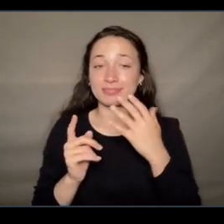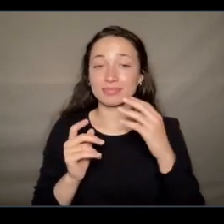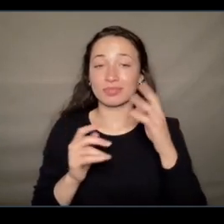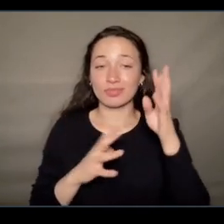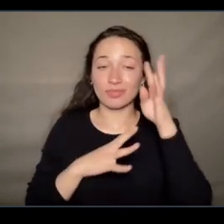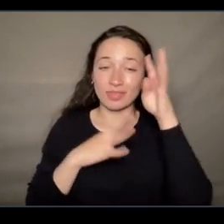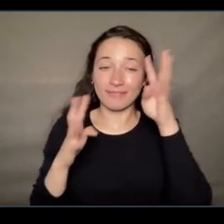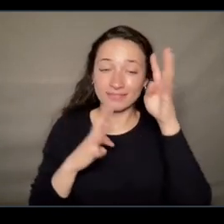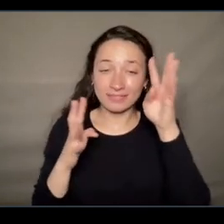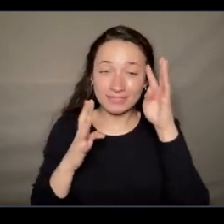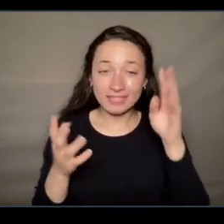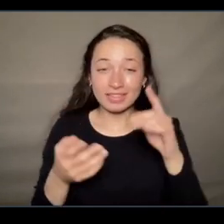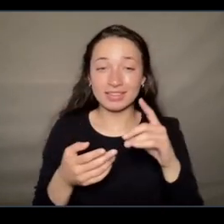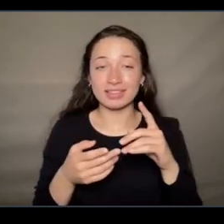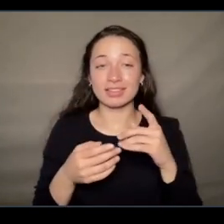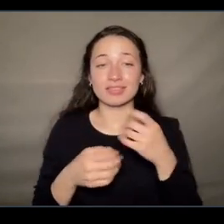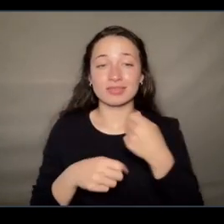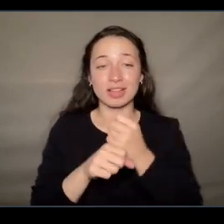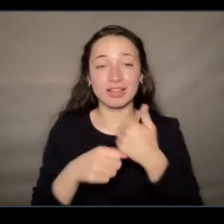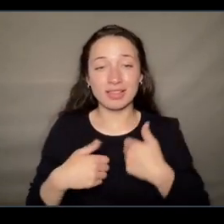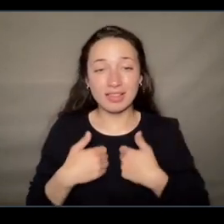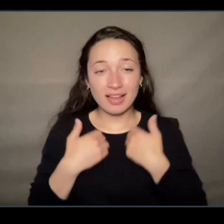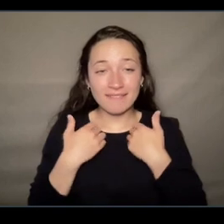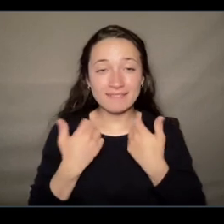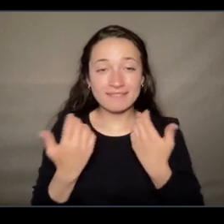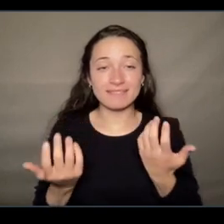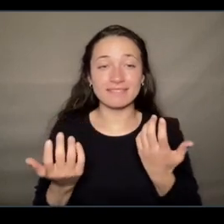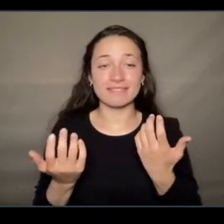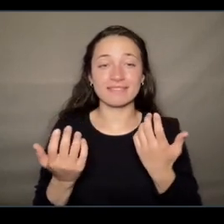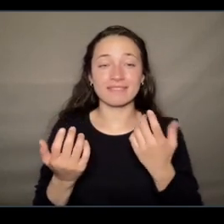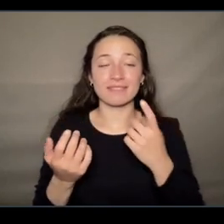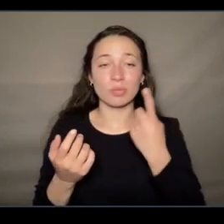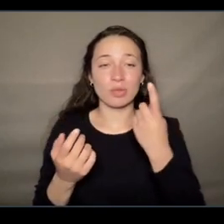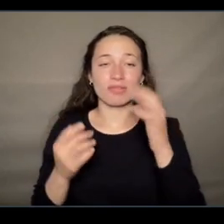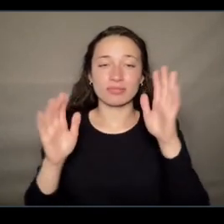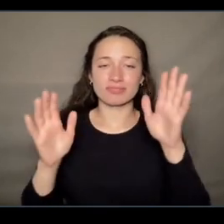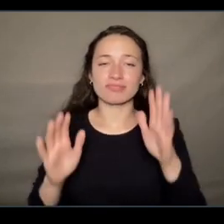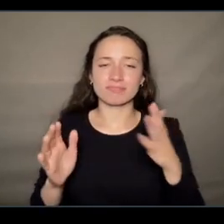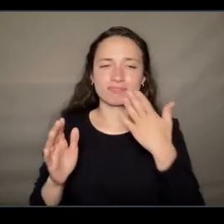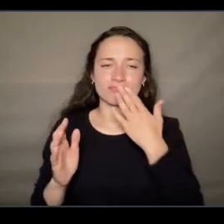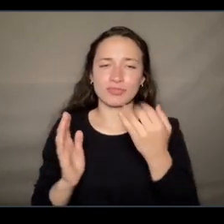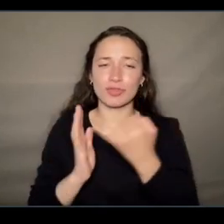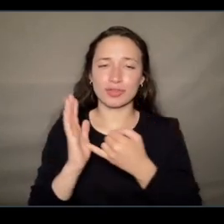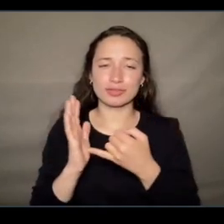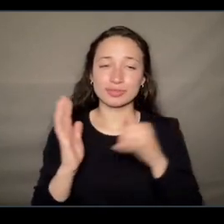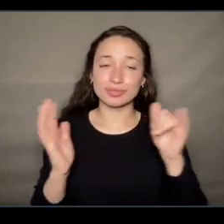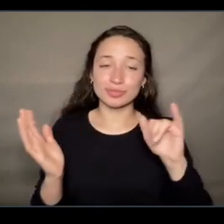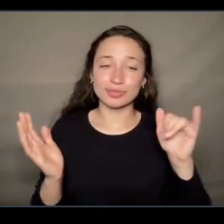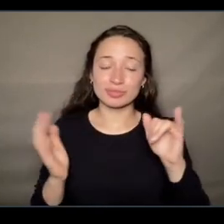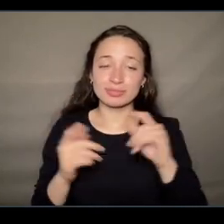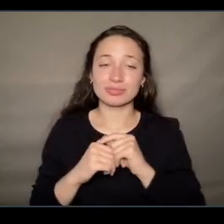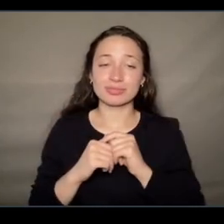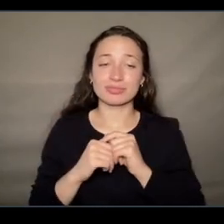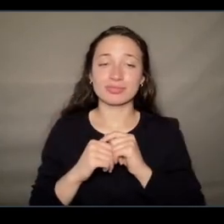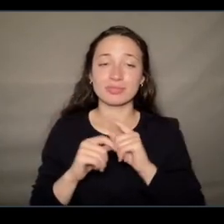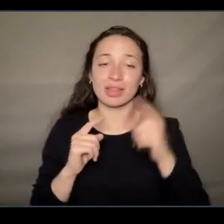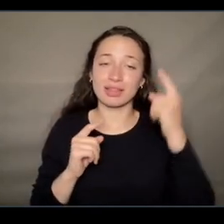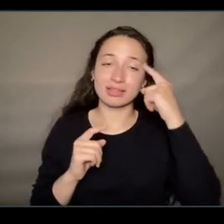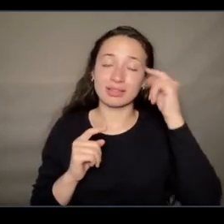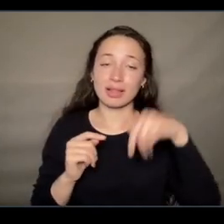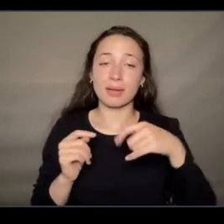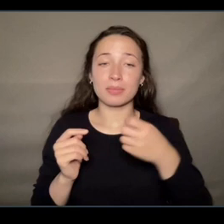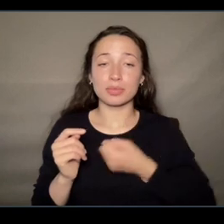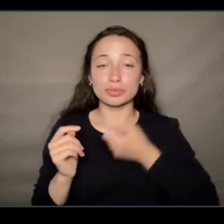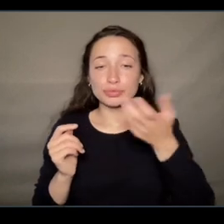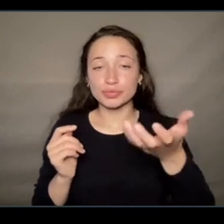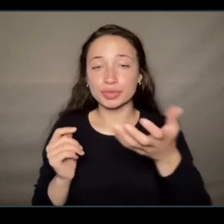that, you know, creating a life is one of the great arts too. But I also think